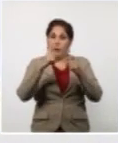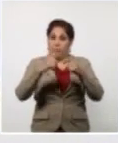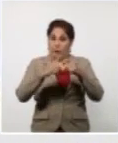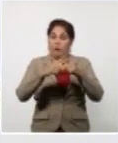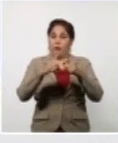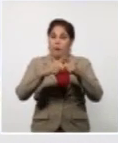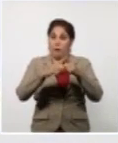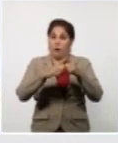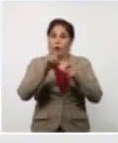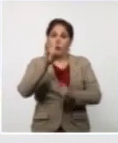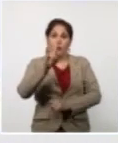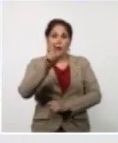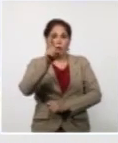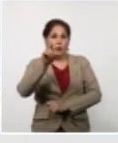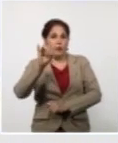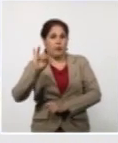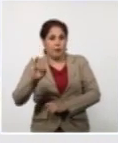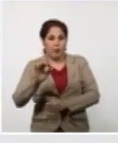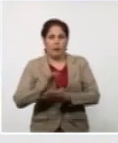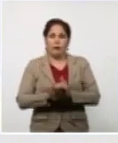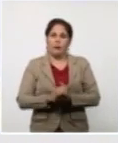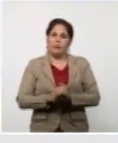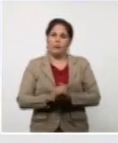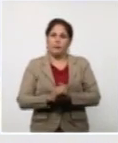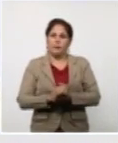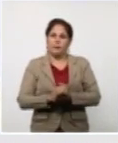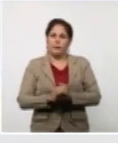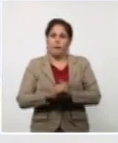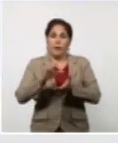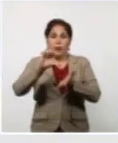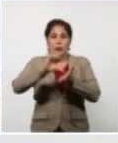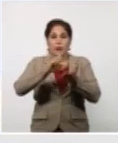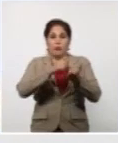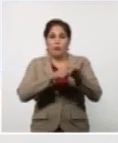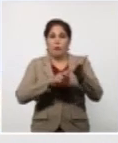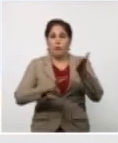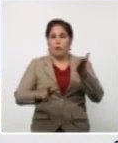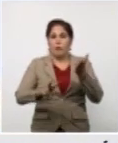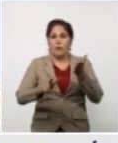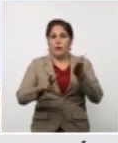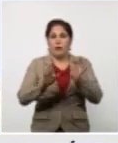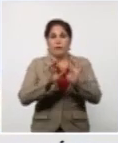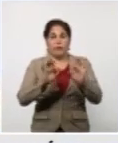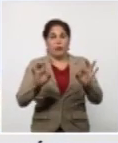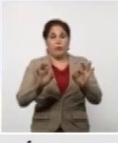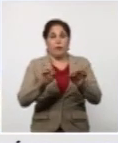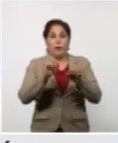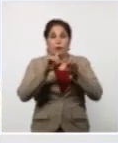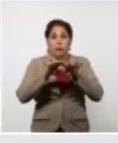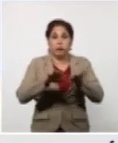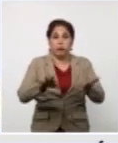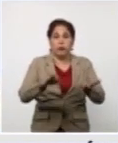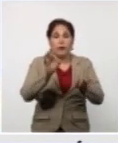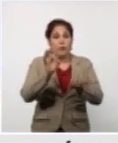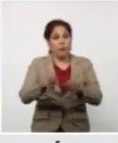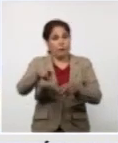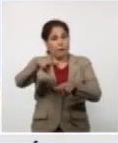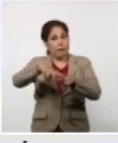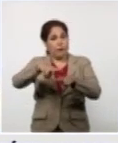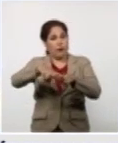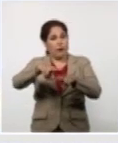Curie Institute of Tropical Medicine Laboratories, 917. In the Provincial Center of Santiago of